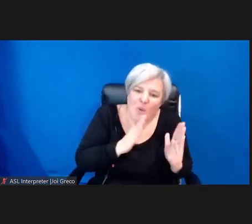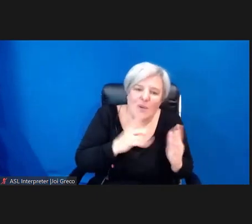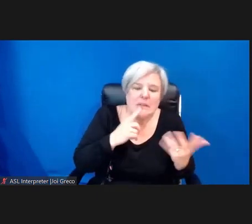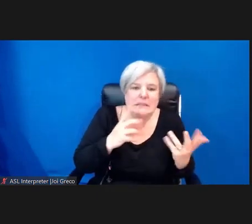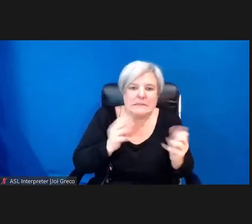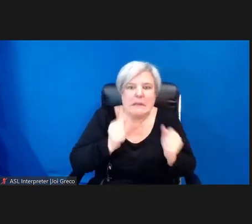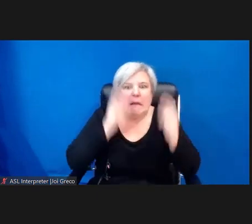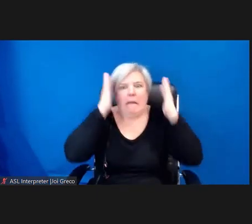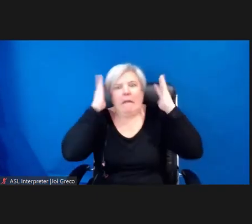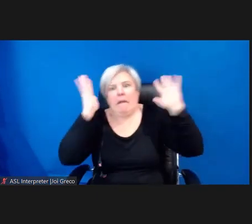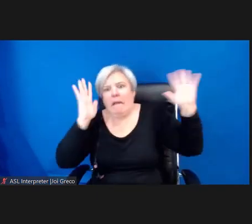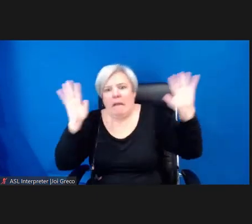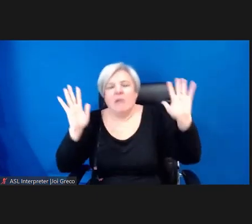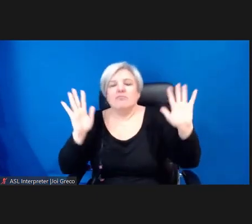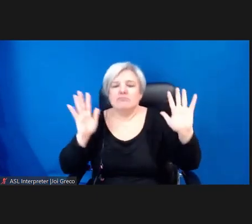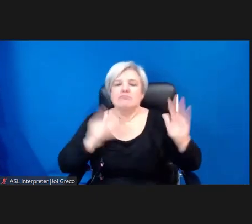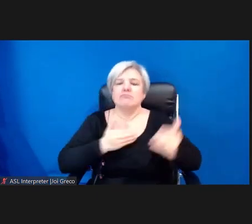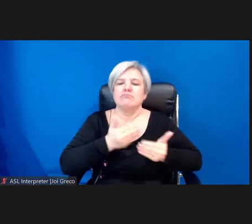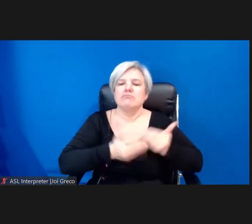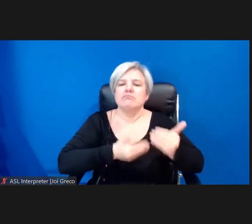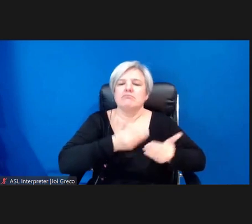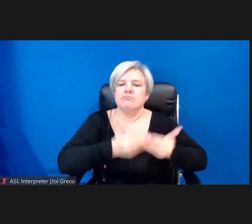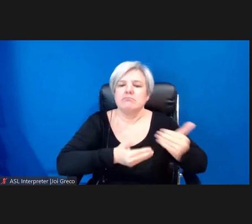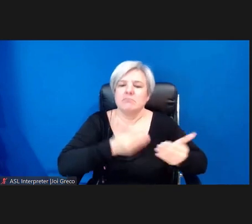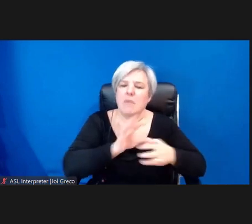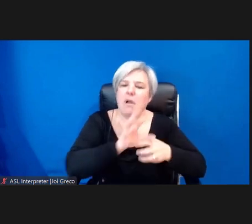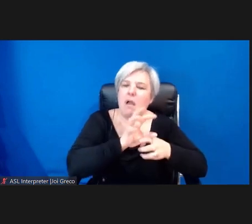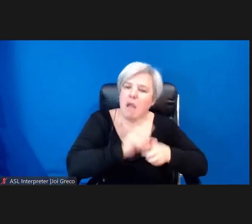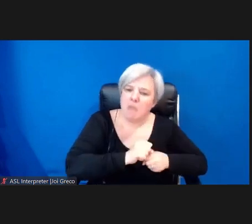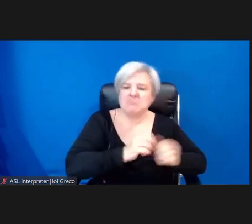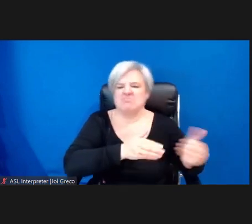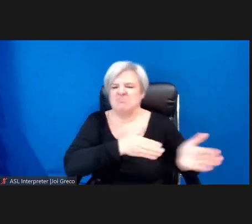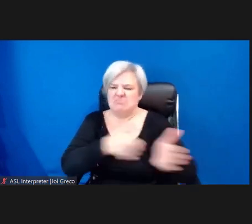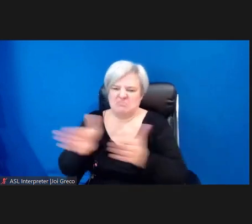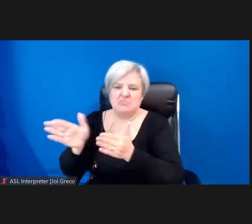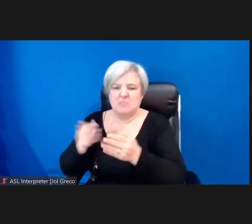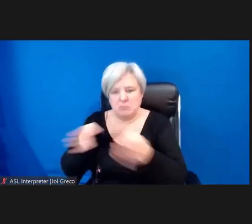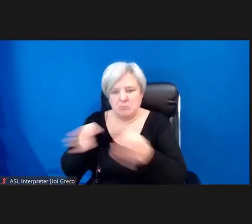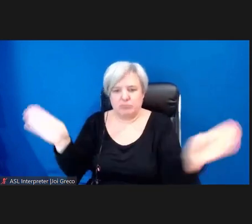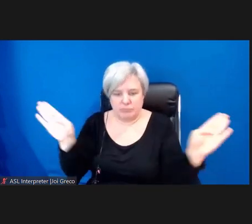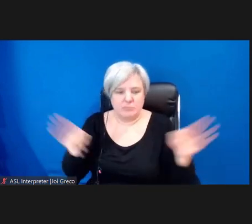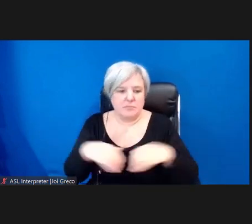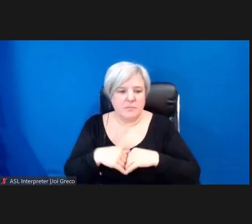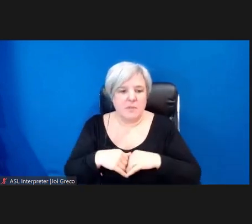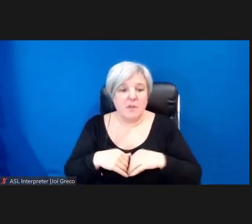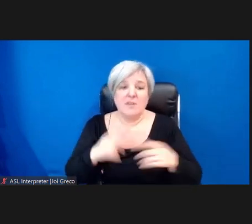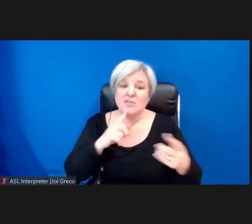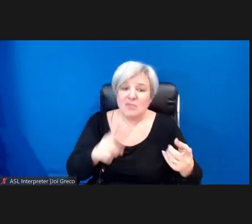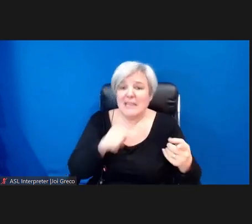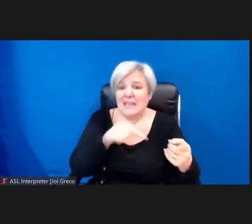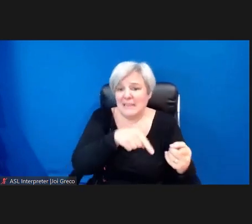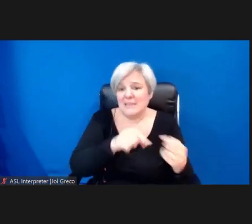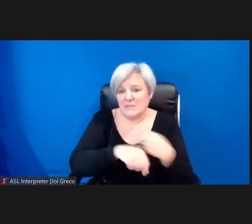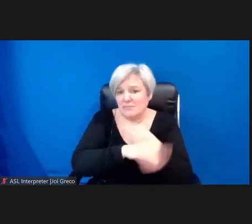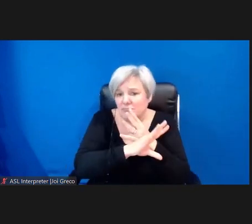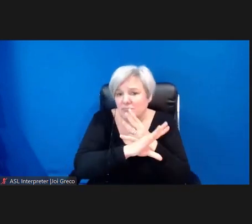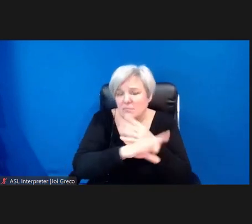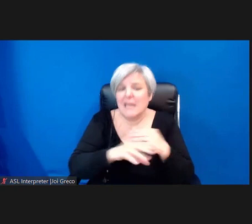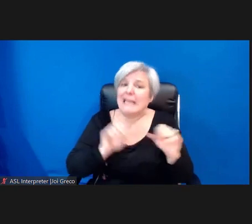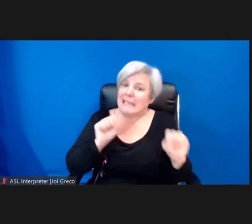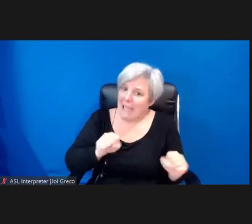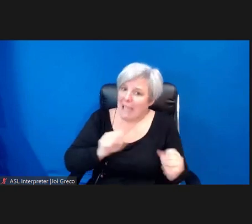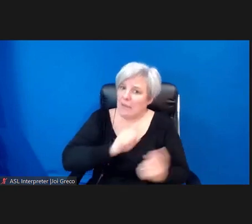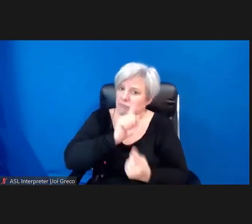daunting. Finally, although the design of this program is virtual in nature, meetings can be conducted in person